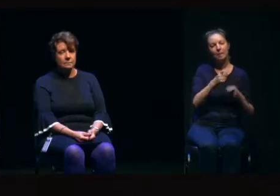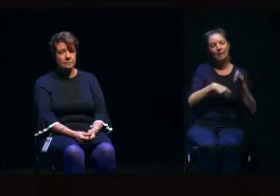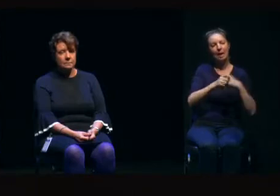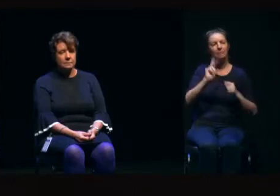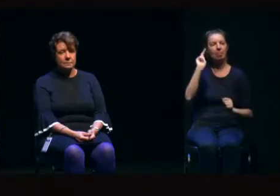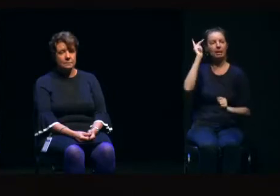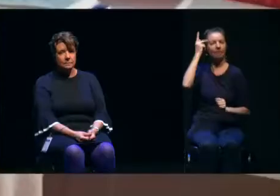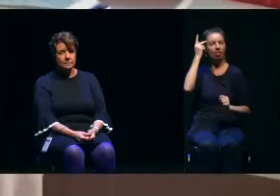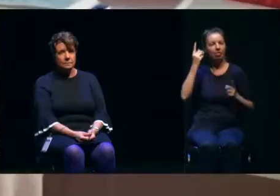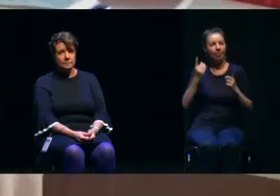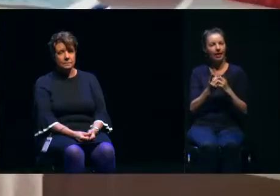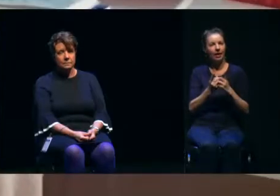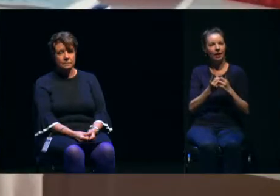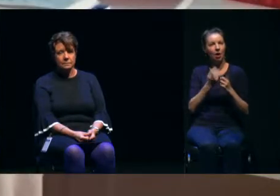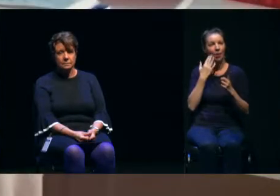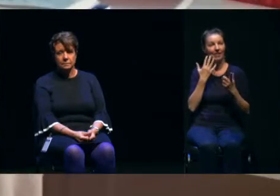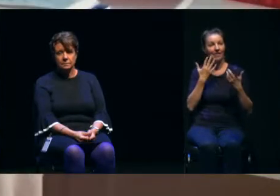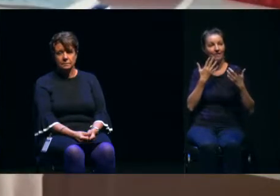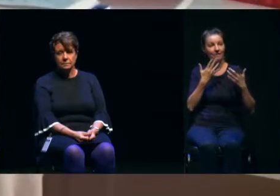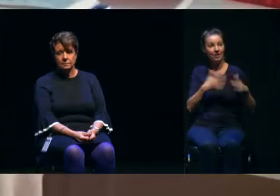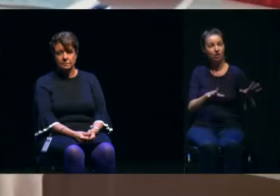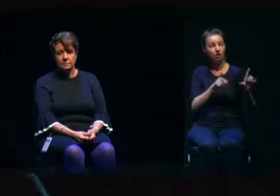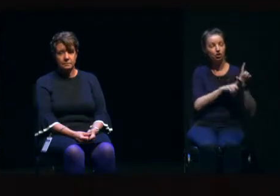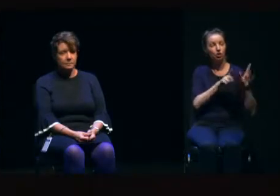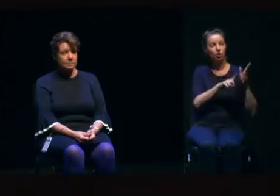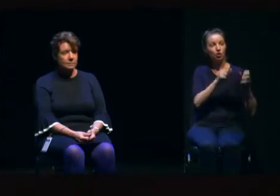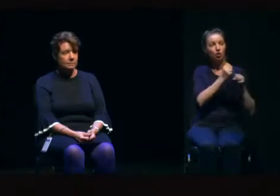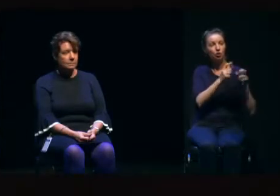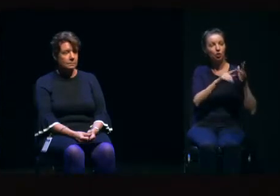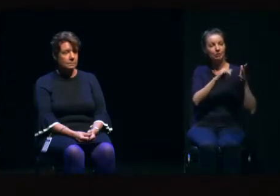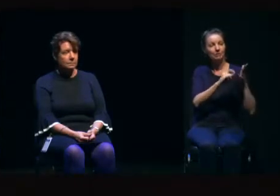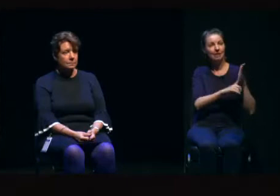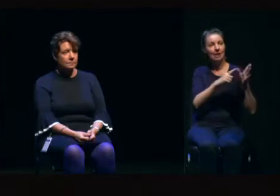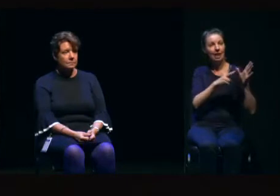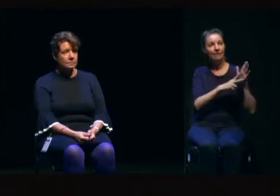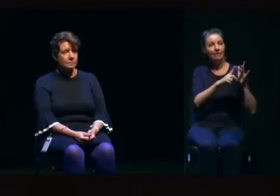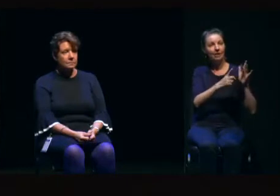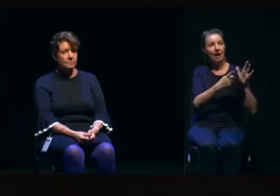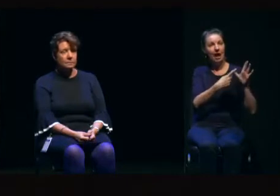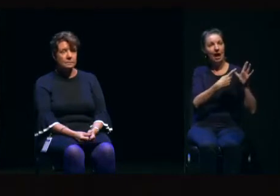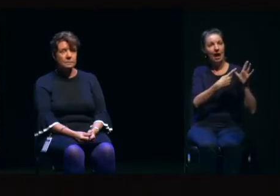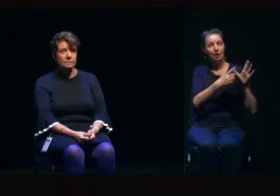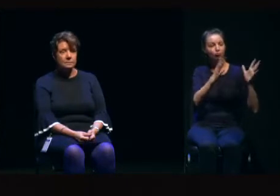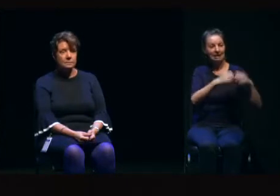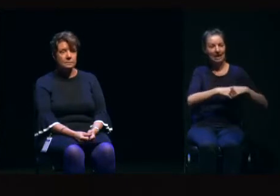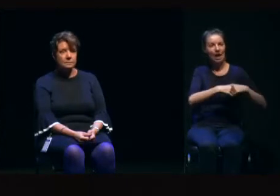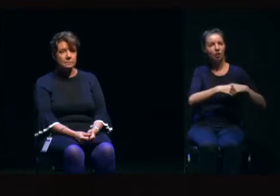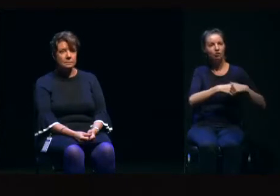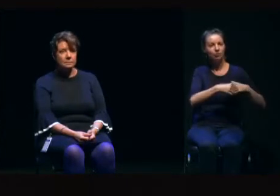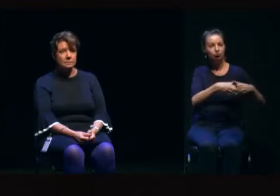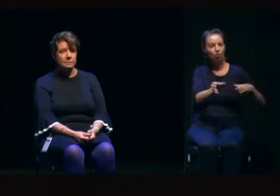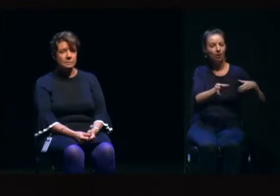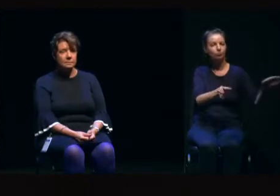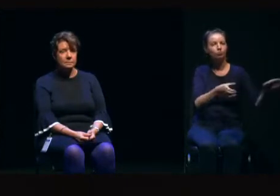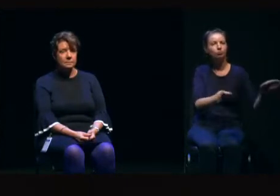politicized after the breakup of Yugoslavia, as it, you know, it collapsed into different republics. And you said it was the use of pronouns